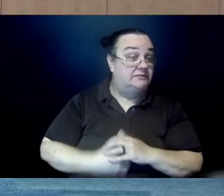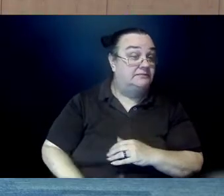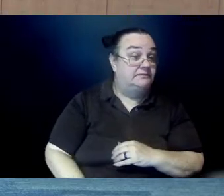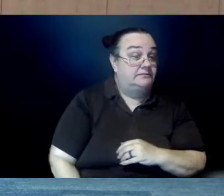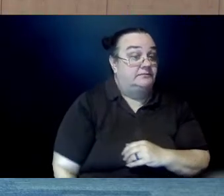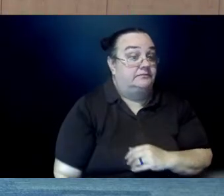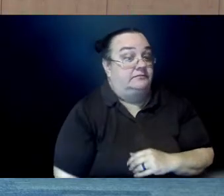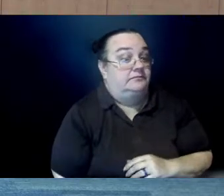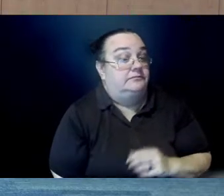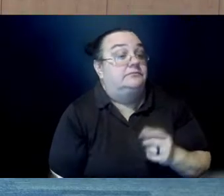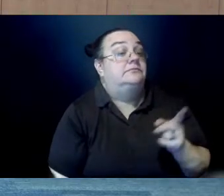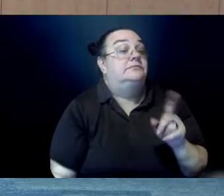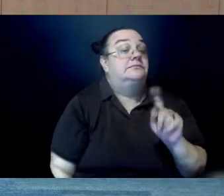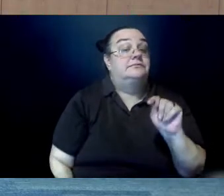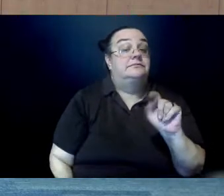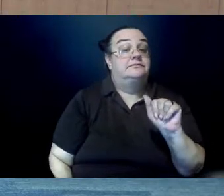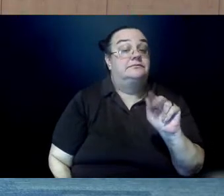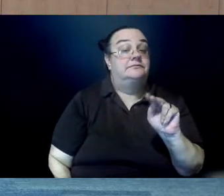Mr. Tanzi.